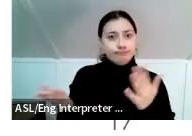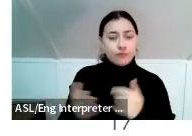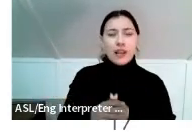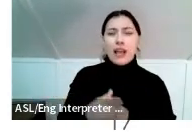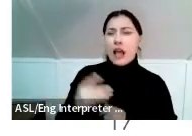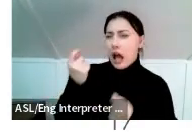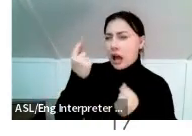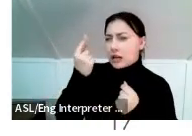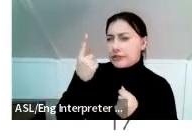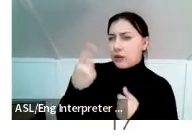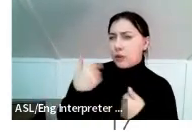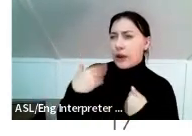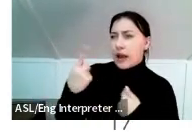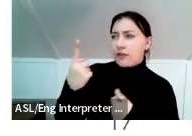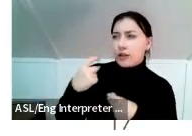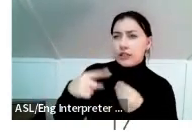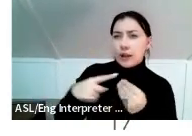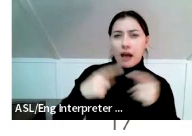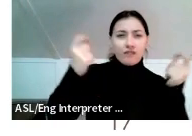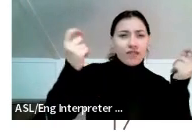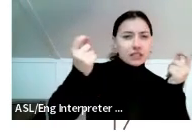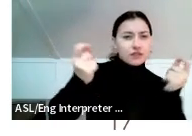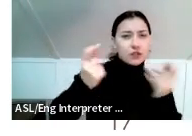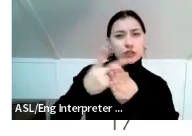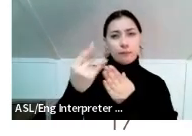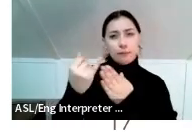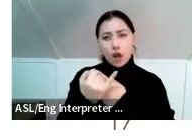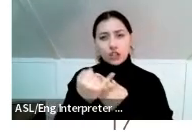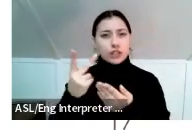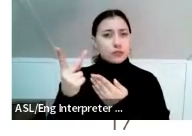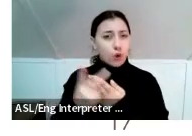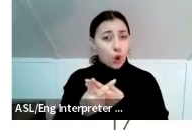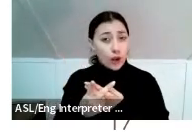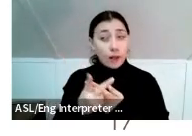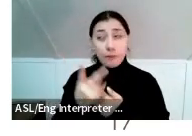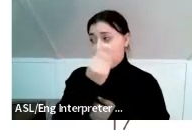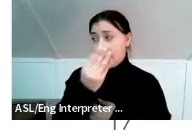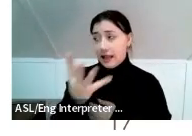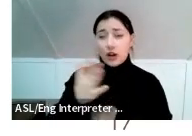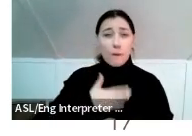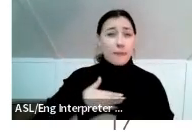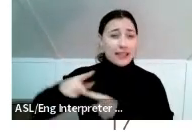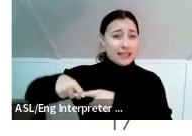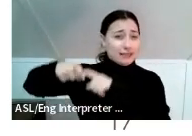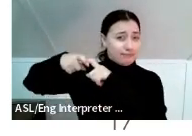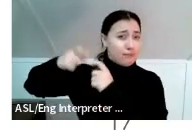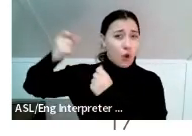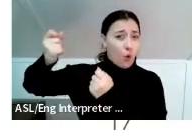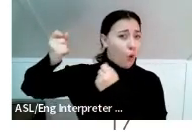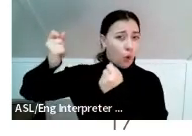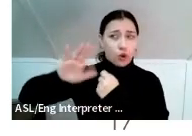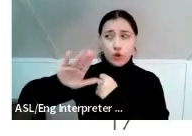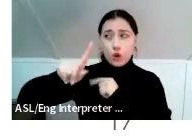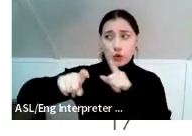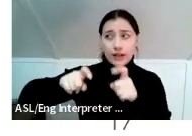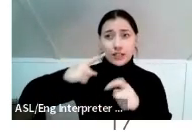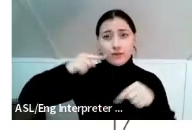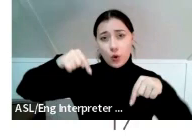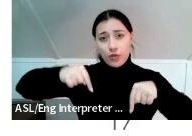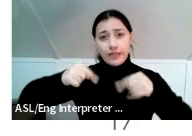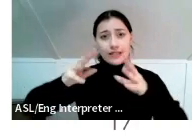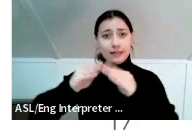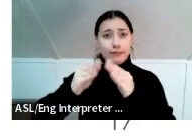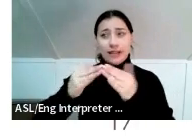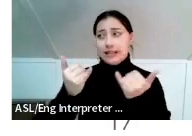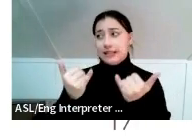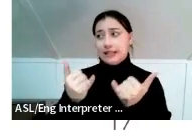some questions about our festivals and projects grants program. We're going to ask you not to bring up those questions in this program, in this